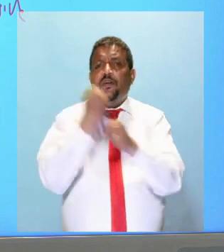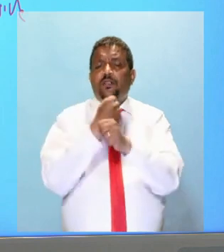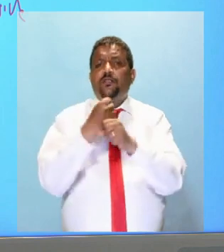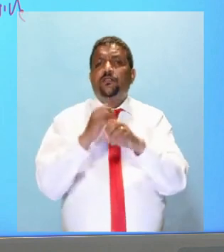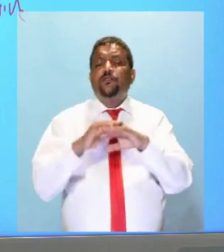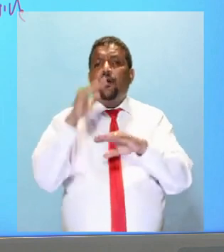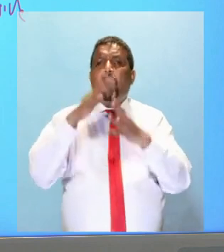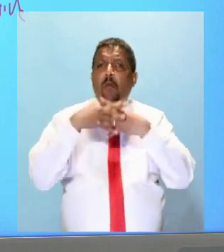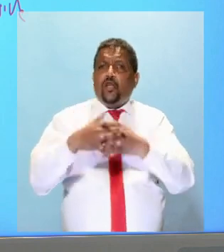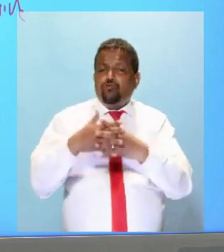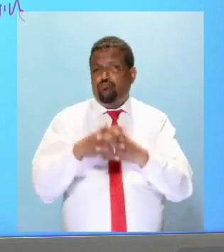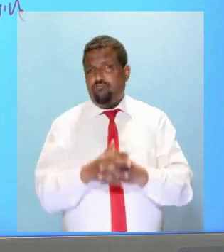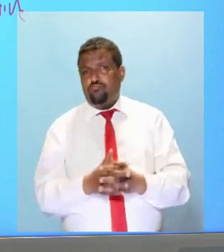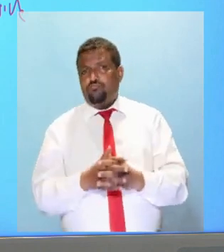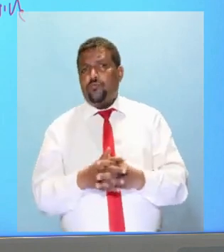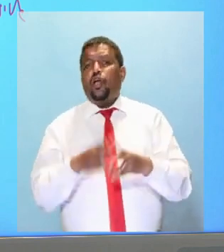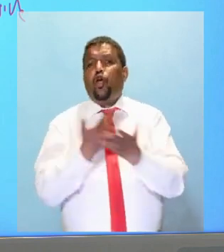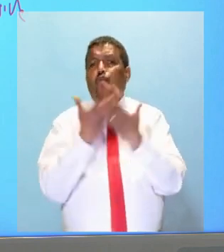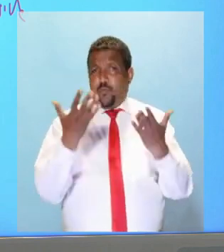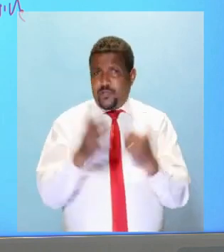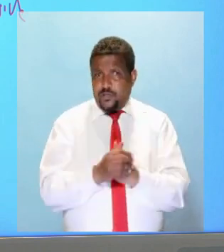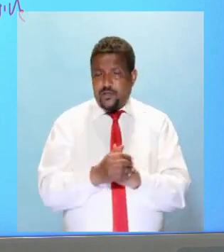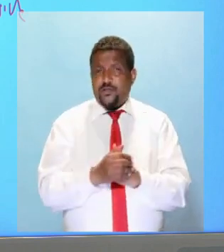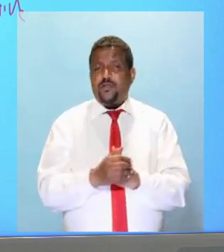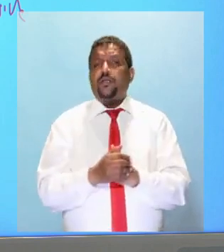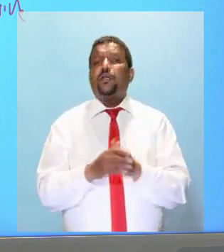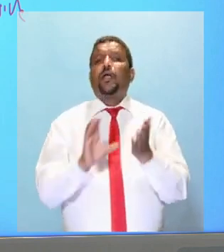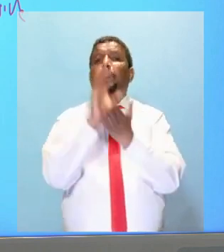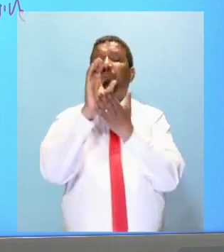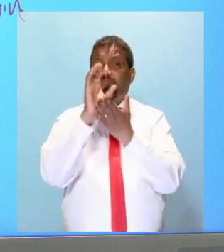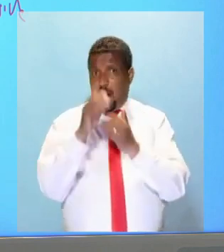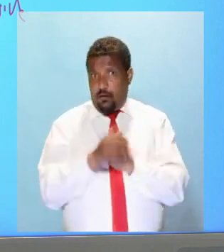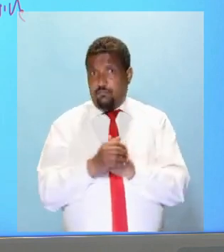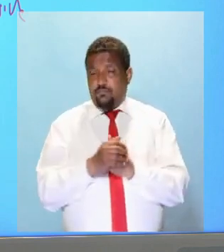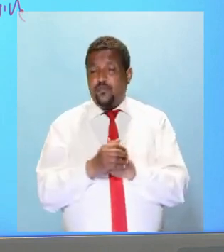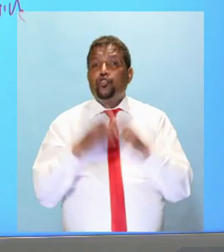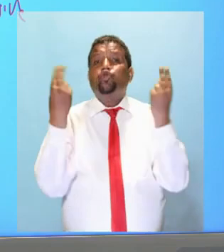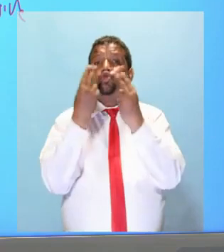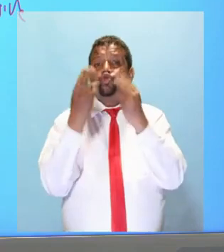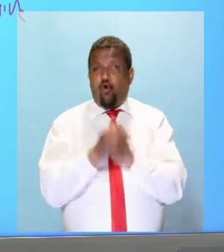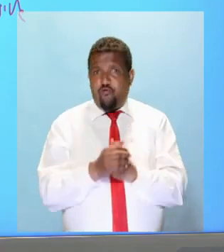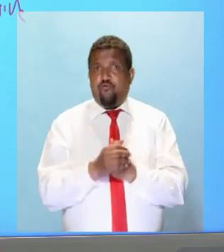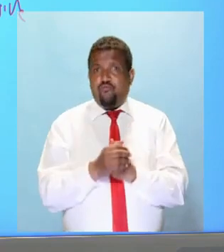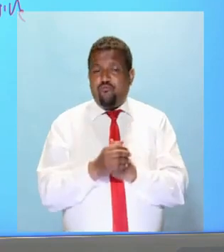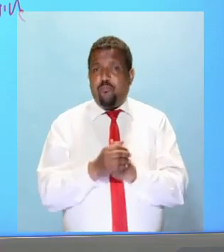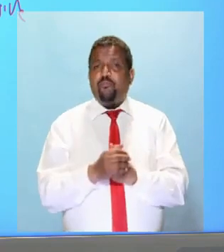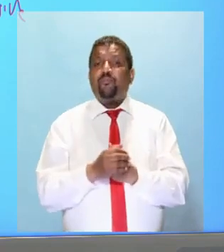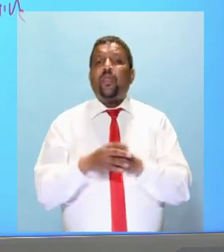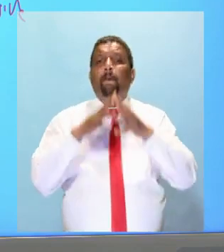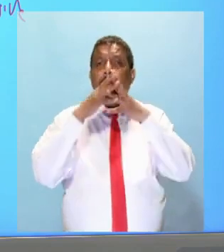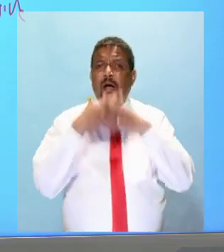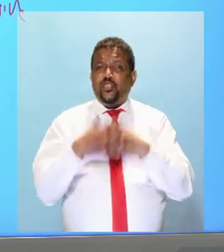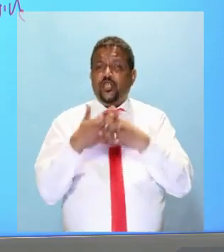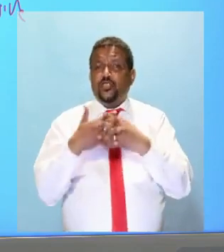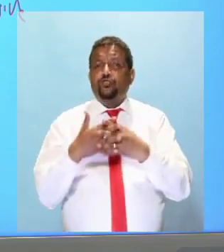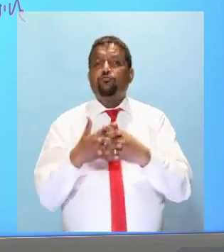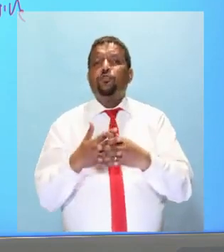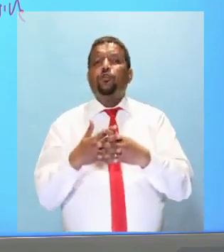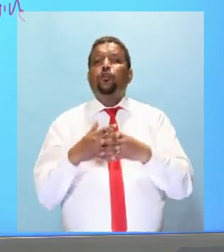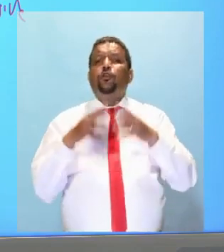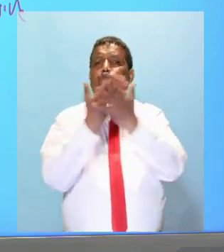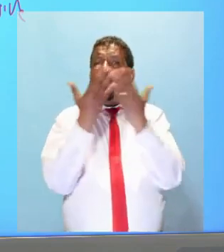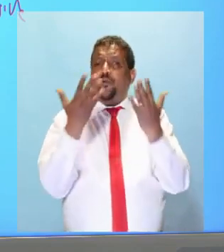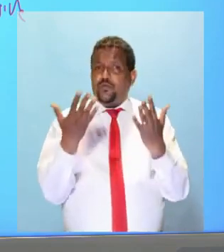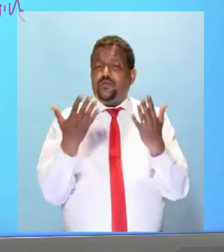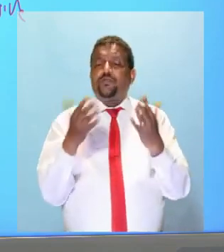capital, machineries or equipments, and the capital intensive is the use of more machineries and equipments than